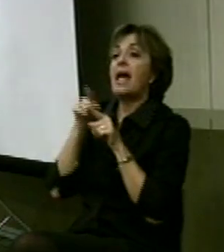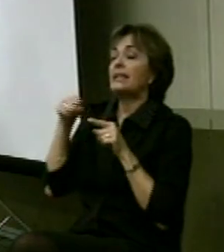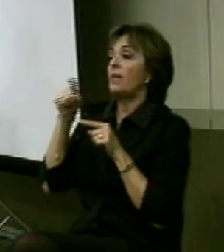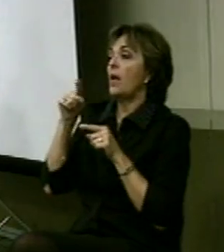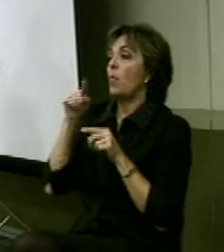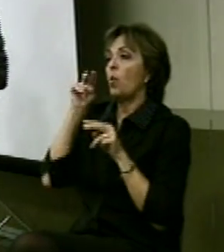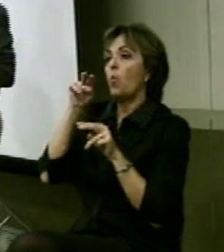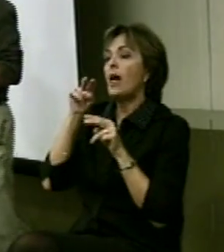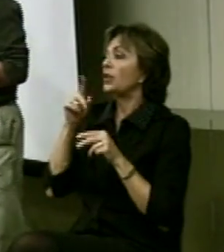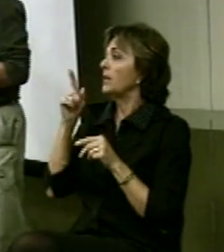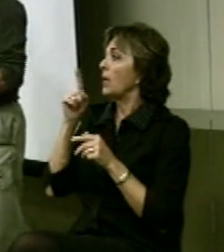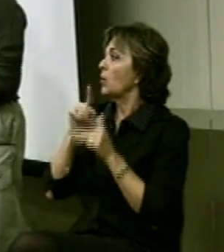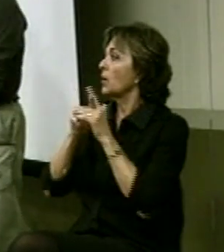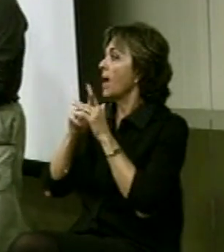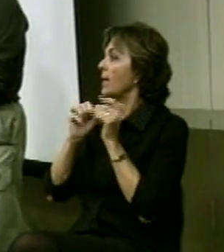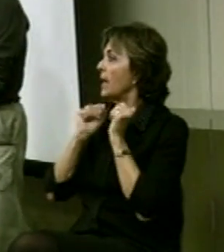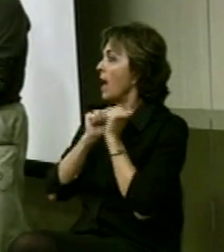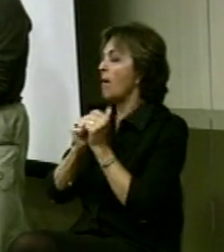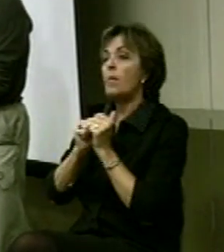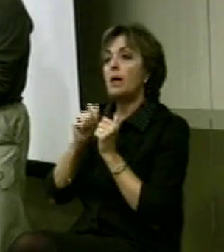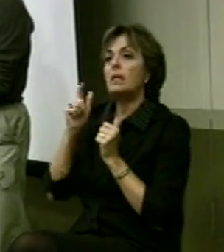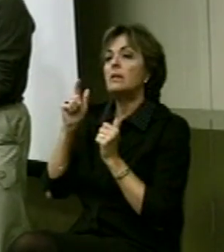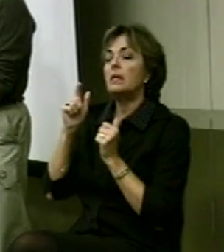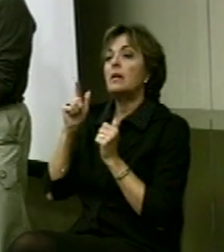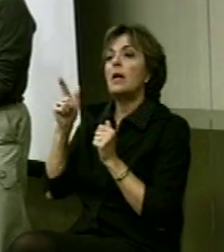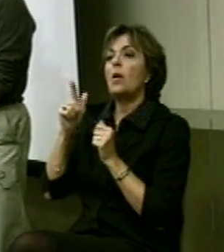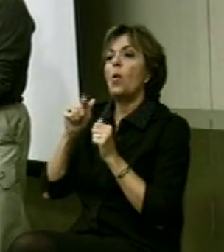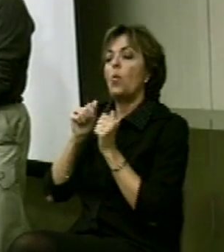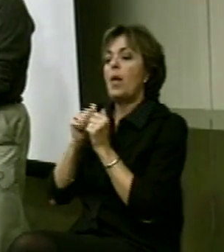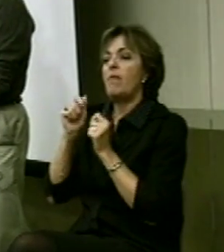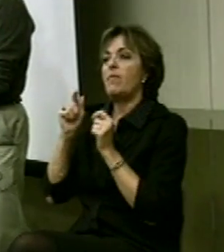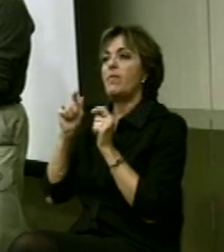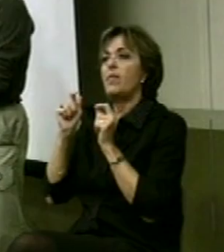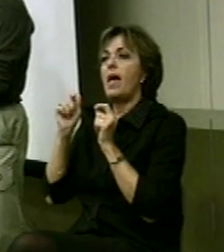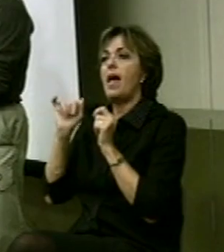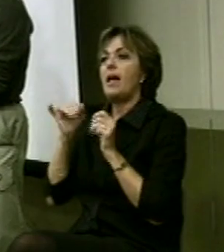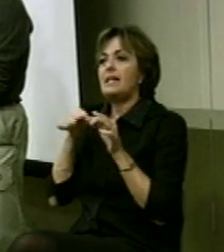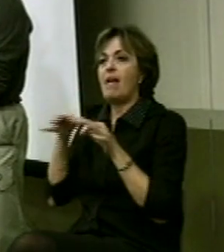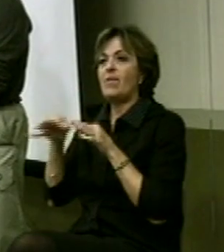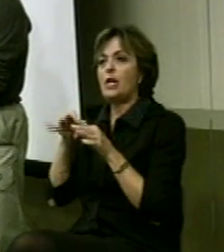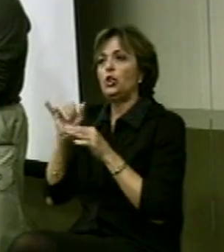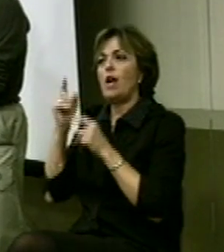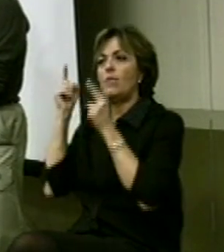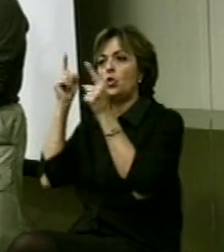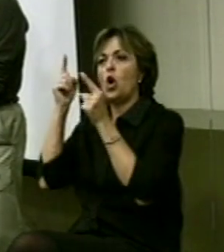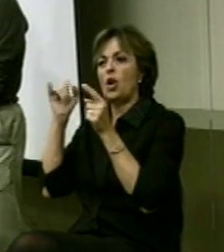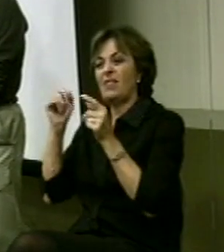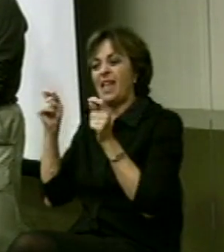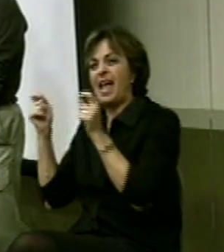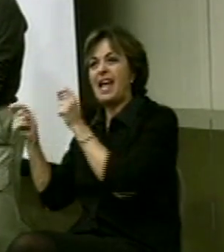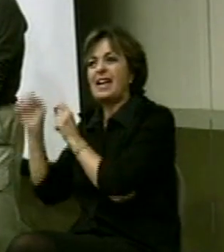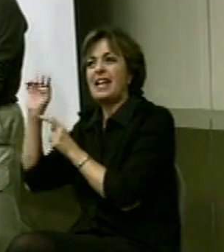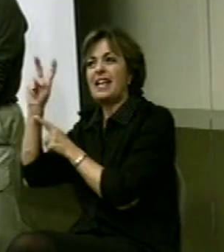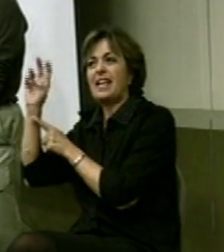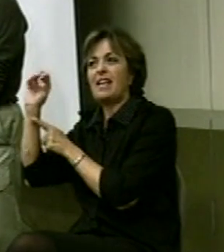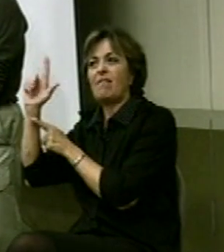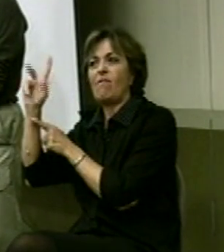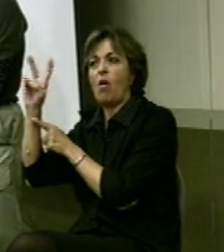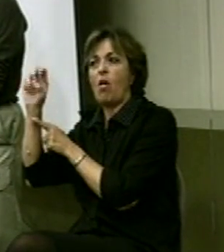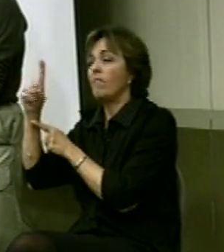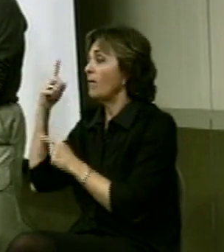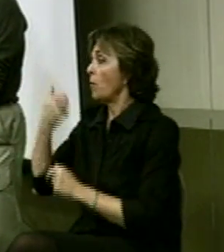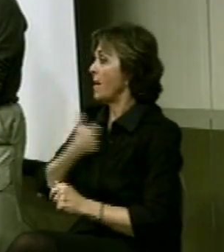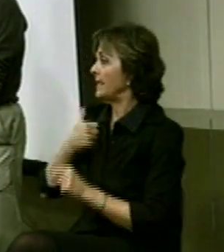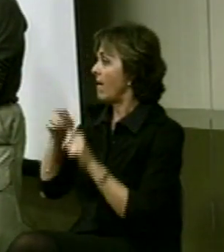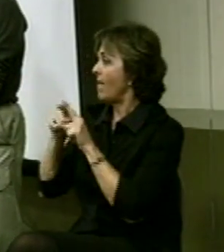were, as they were watching, they were coming up with an evolving definition of the target behavior. So I mean, for myself as